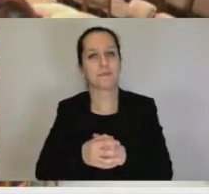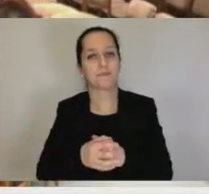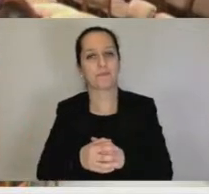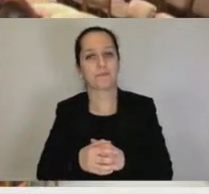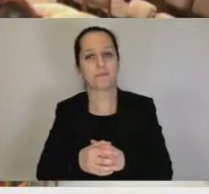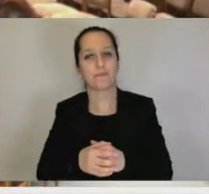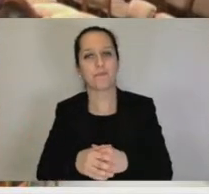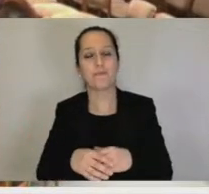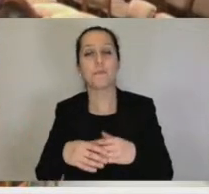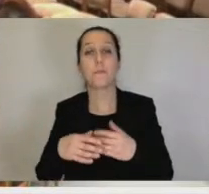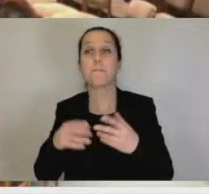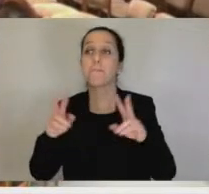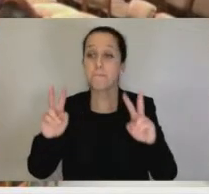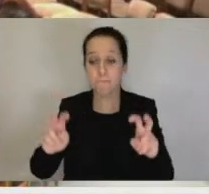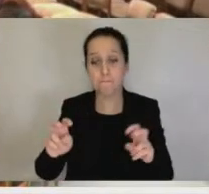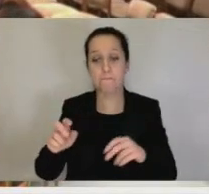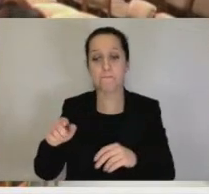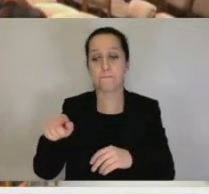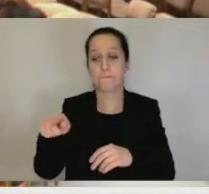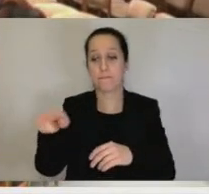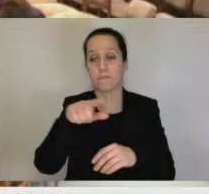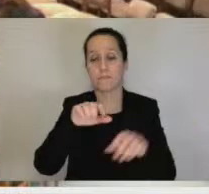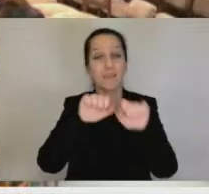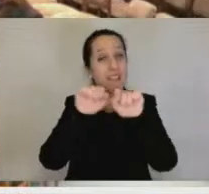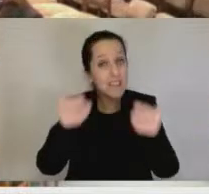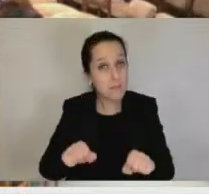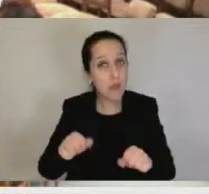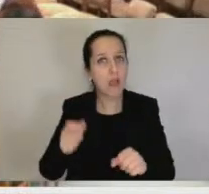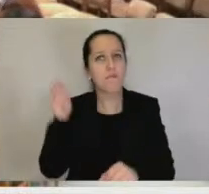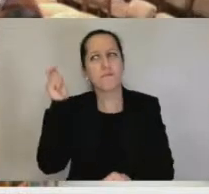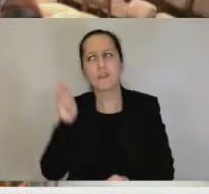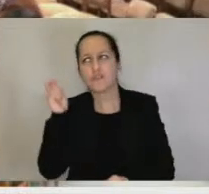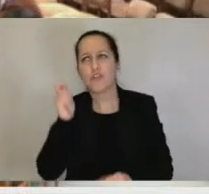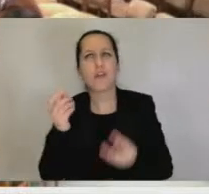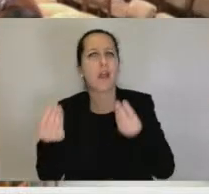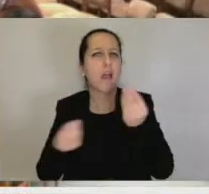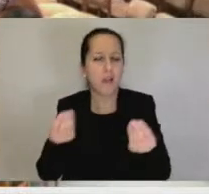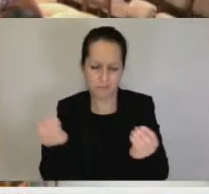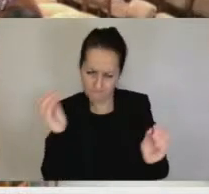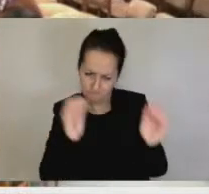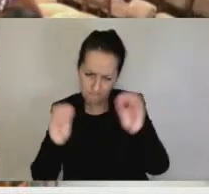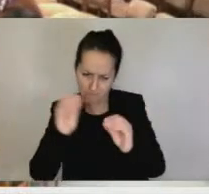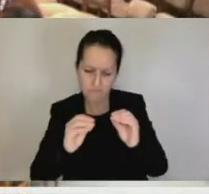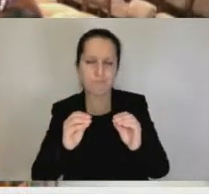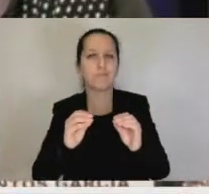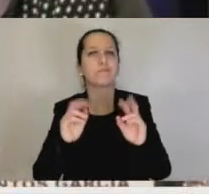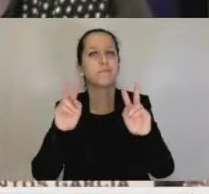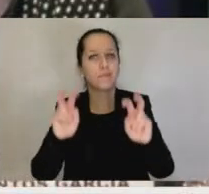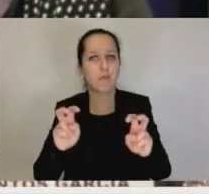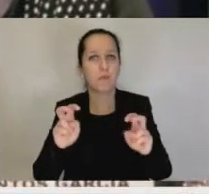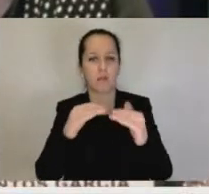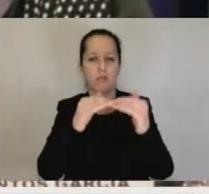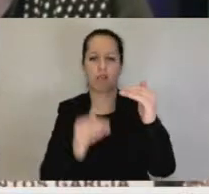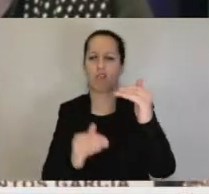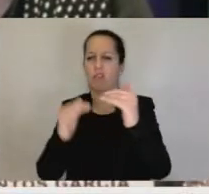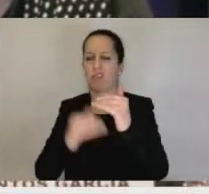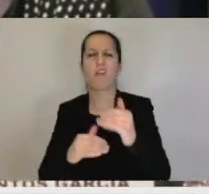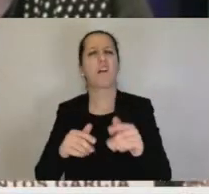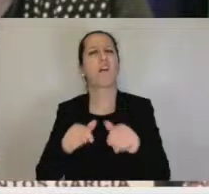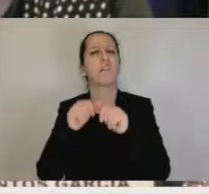We will hear more about the design of pension systems so as to offset